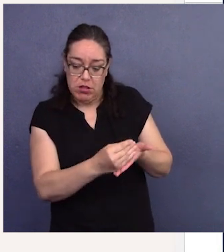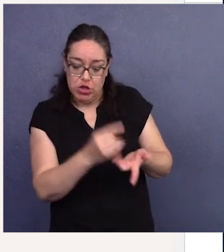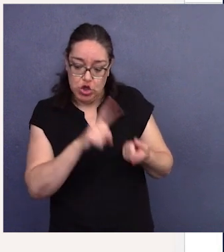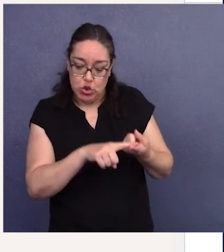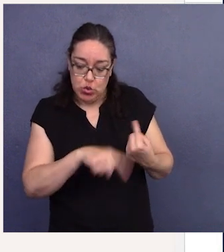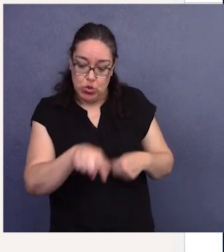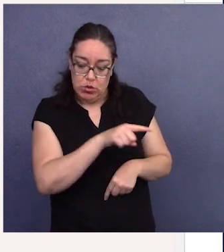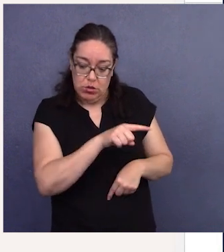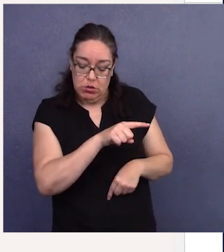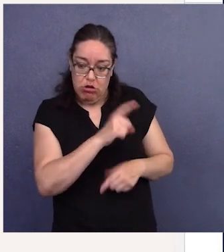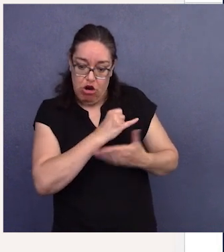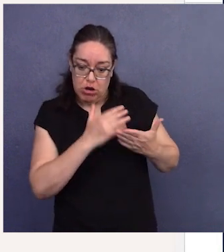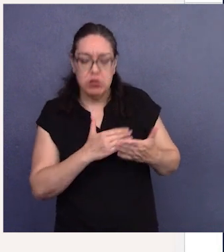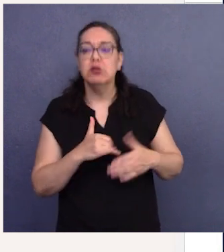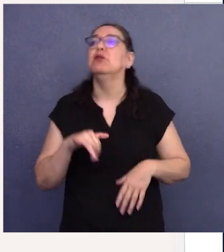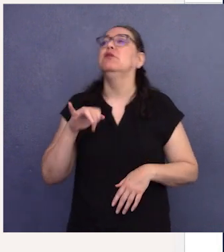Yes,